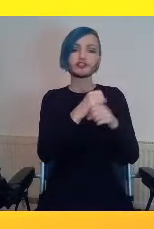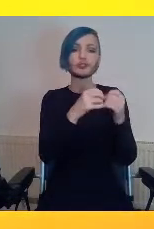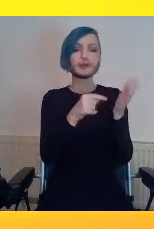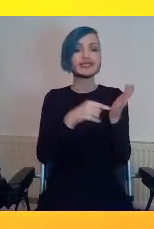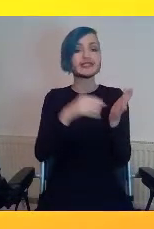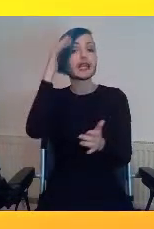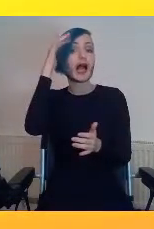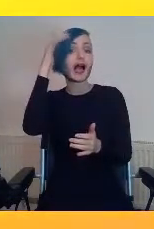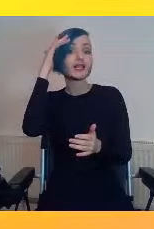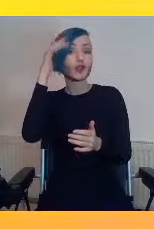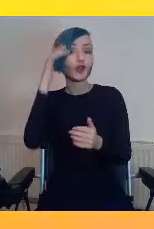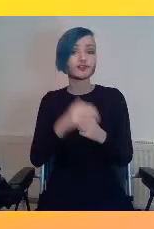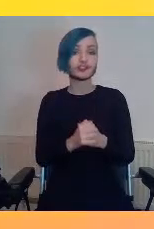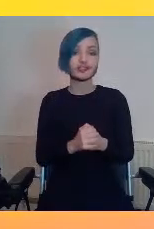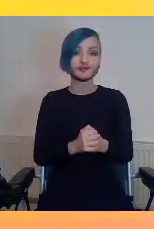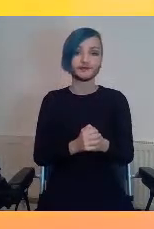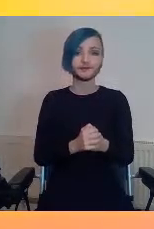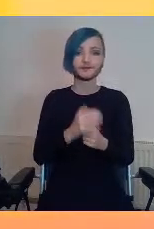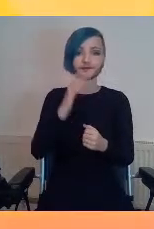personal story,